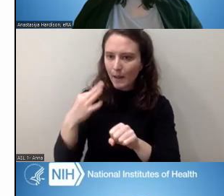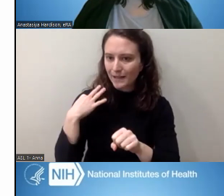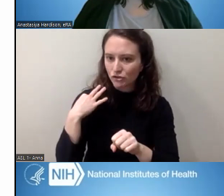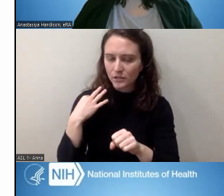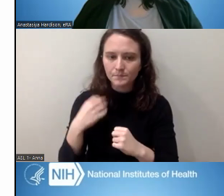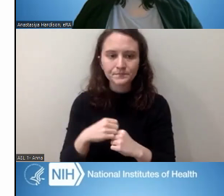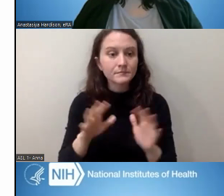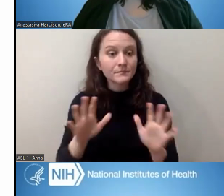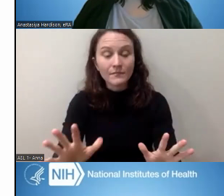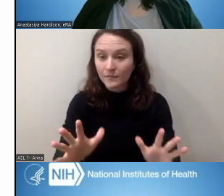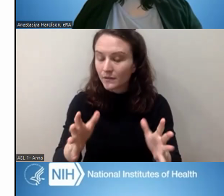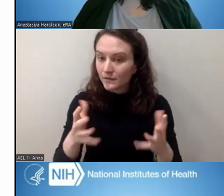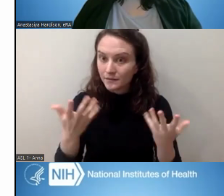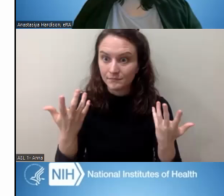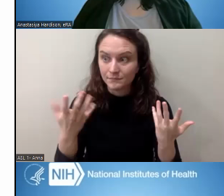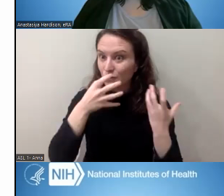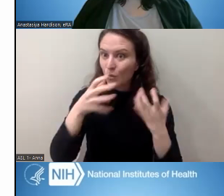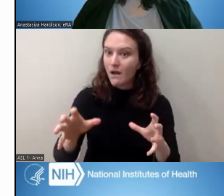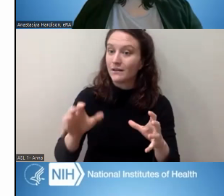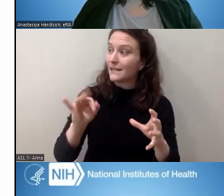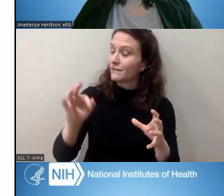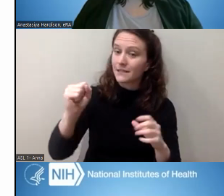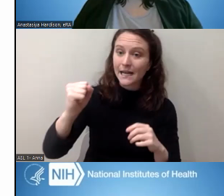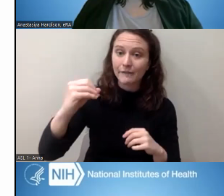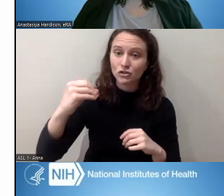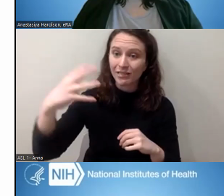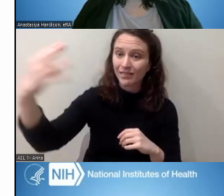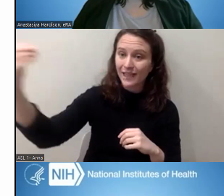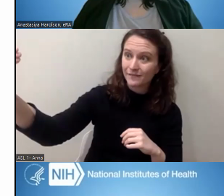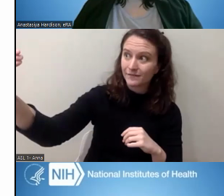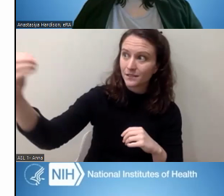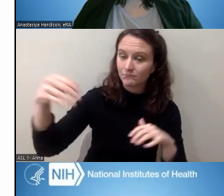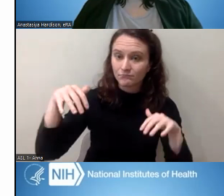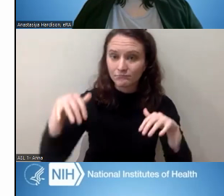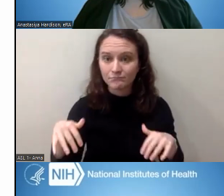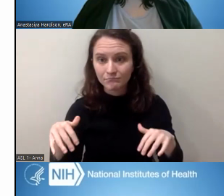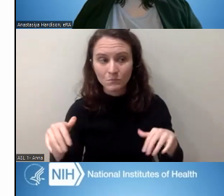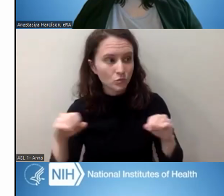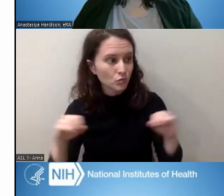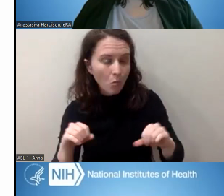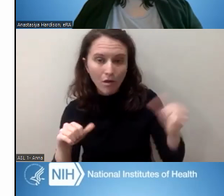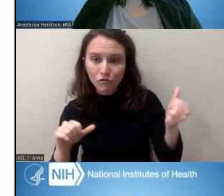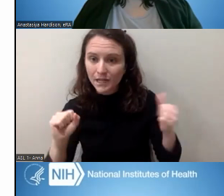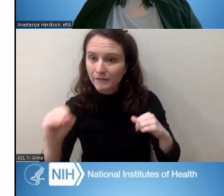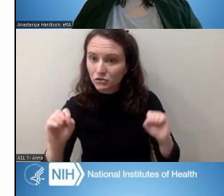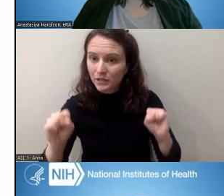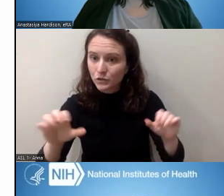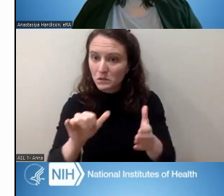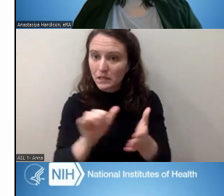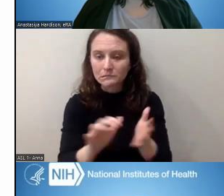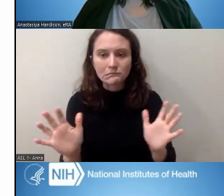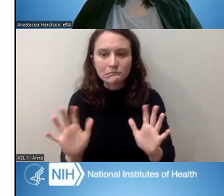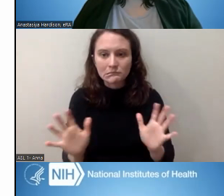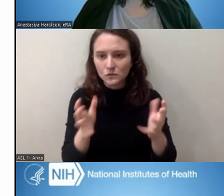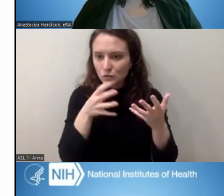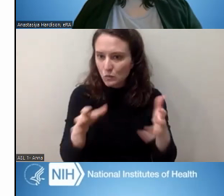find yourself in a situation where your signing official has left and there's no longer a signing official at your institution who can do that at the time of grant